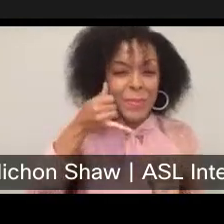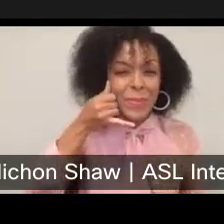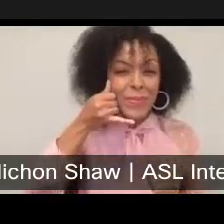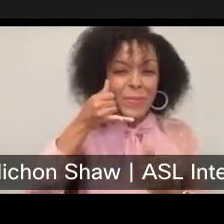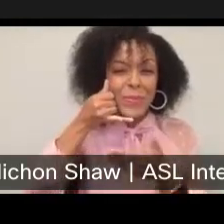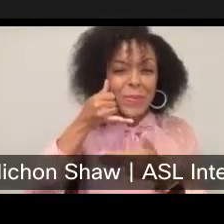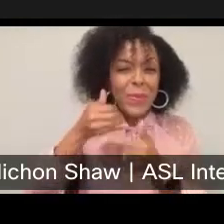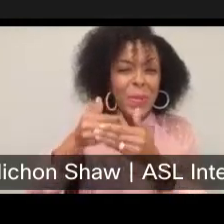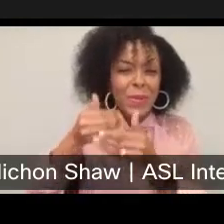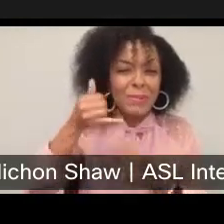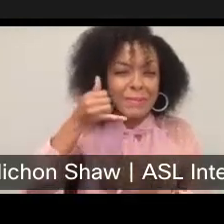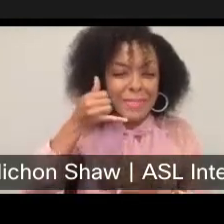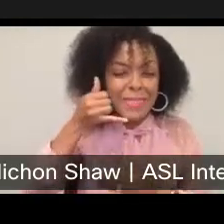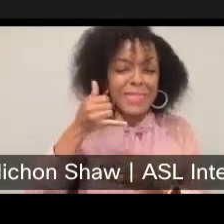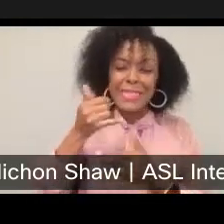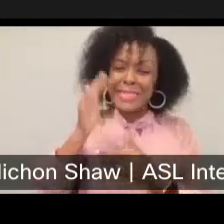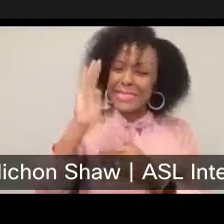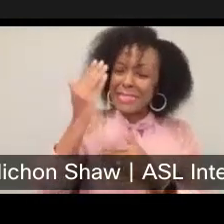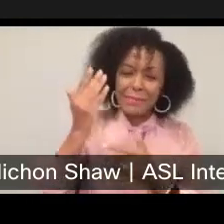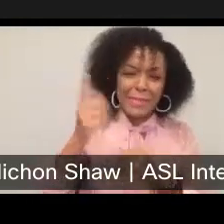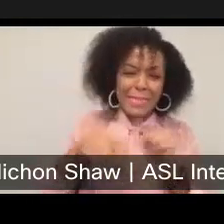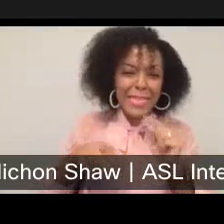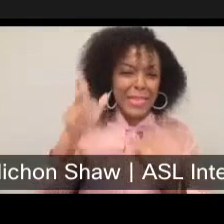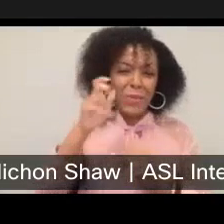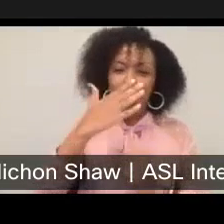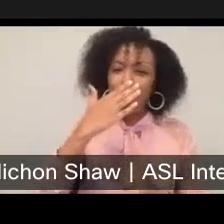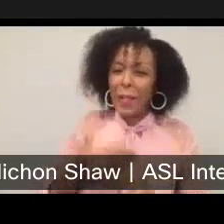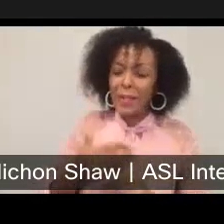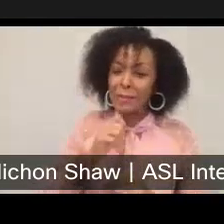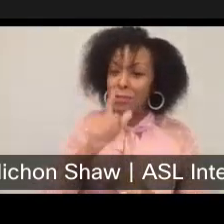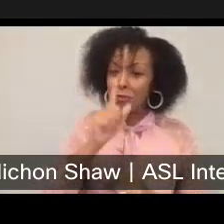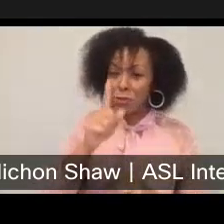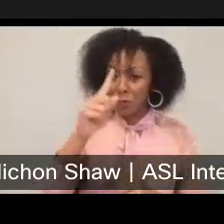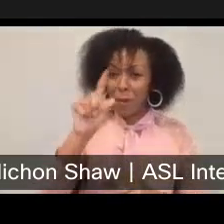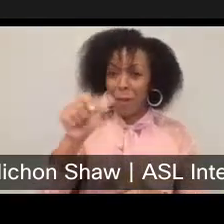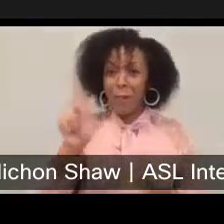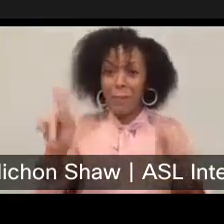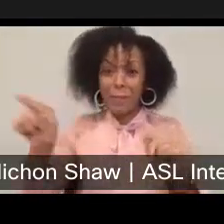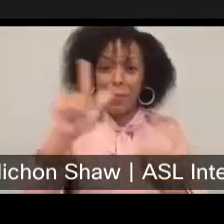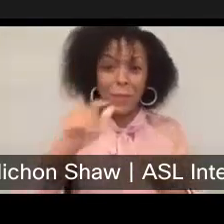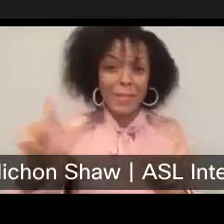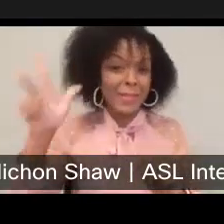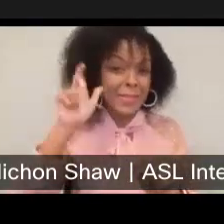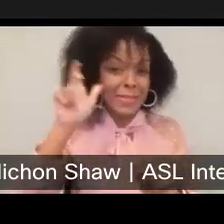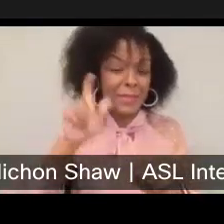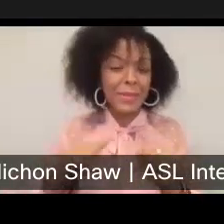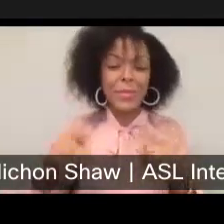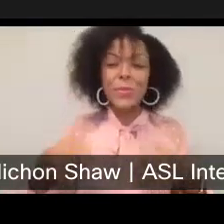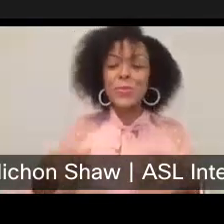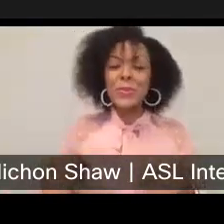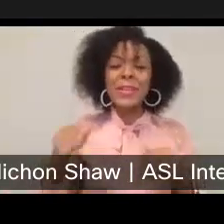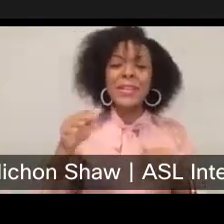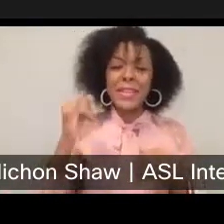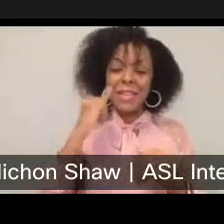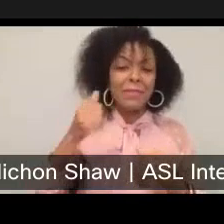close, because it still sounds faint to me. I don't know how it sounds to anyone else that's listening, but this way we will